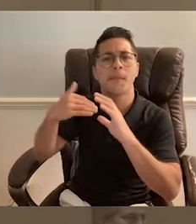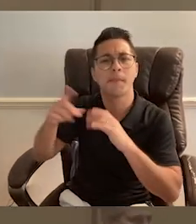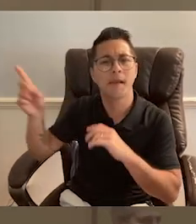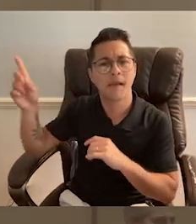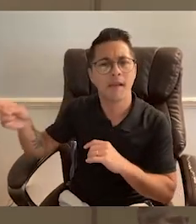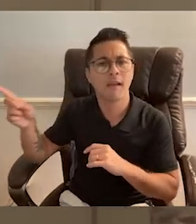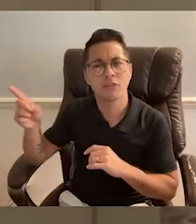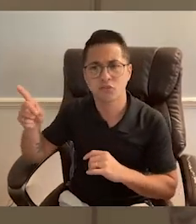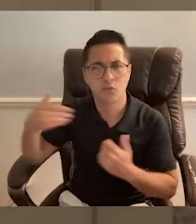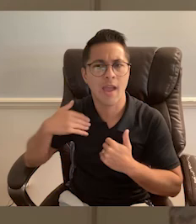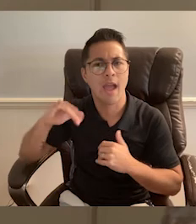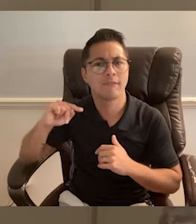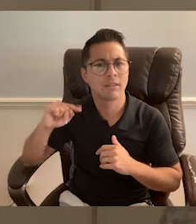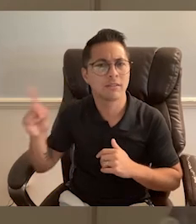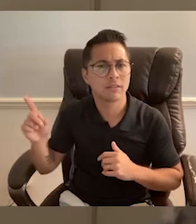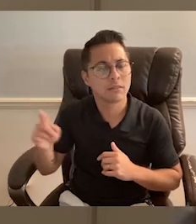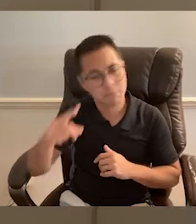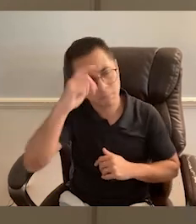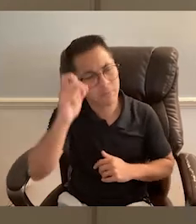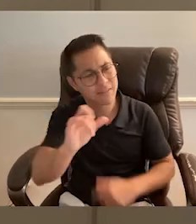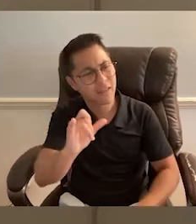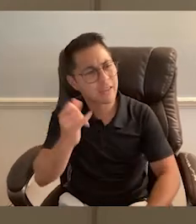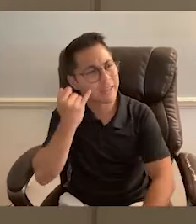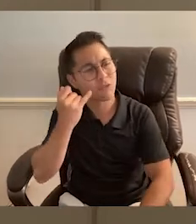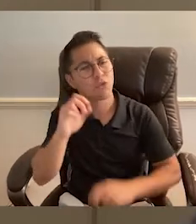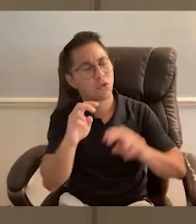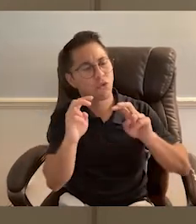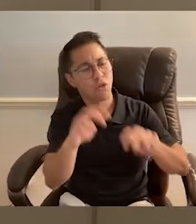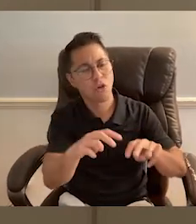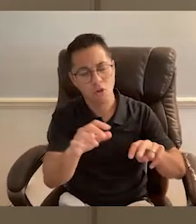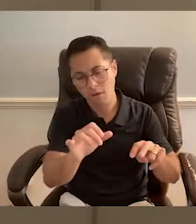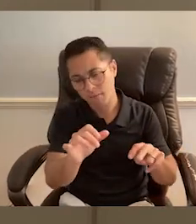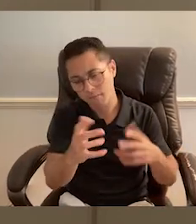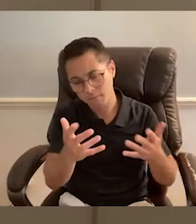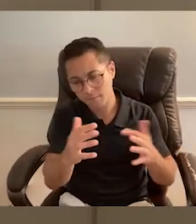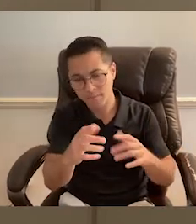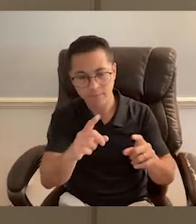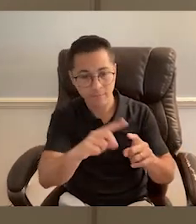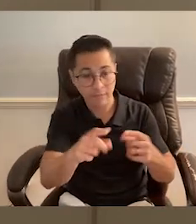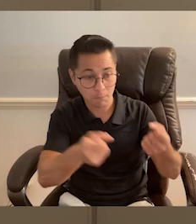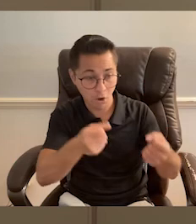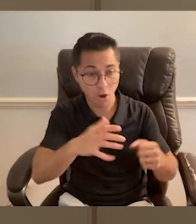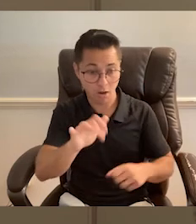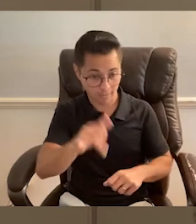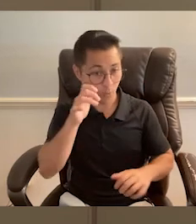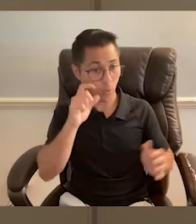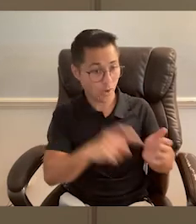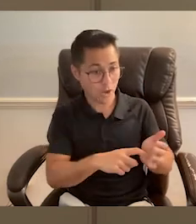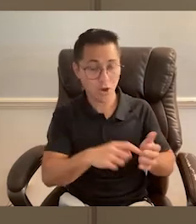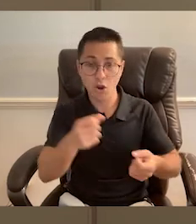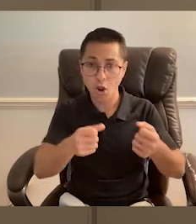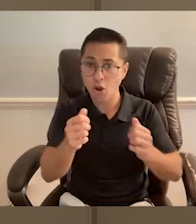that situation at all? So I had a customer almost 10 years ago. He was actually an NFL player, and he had a son with a